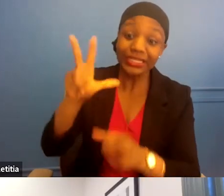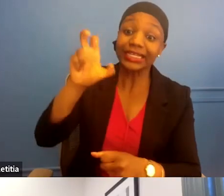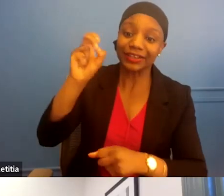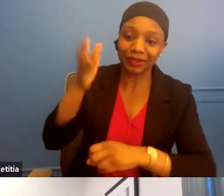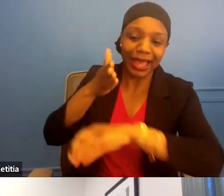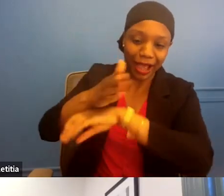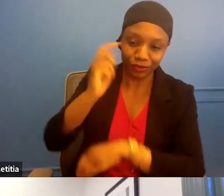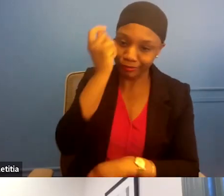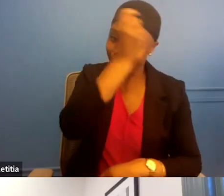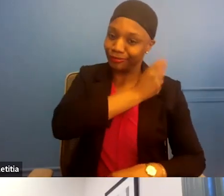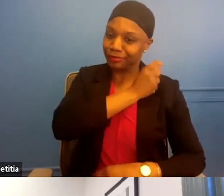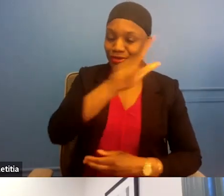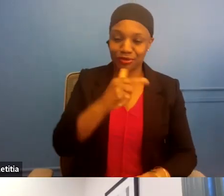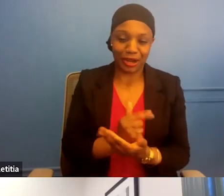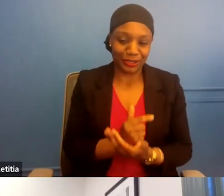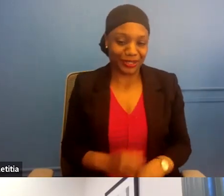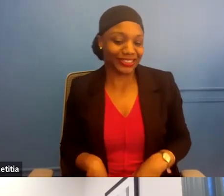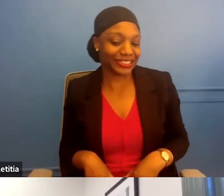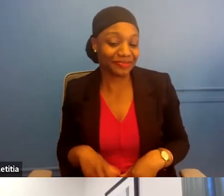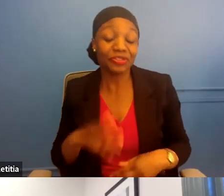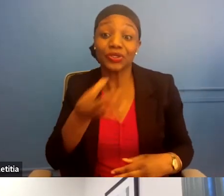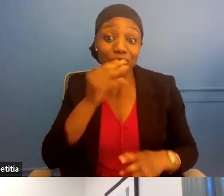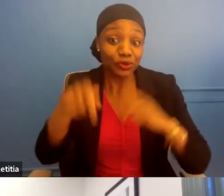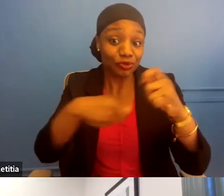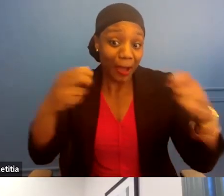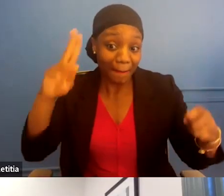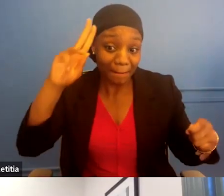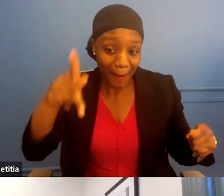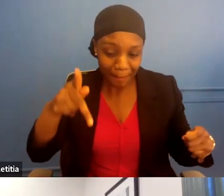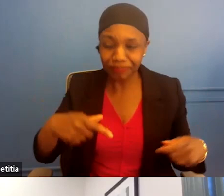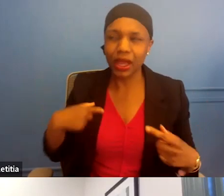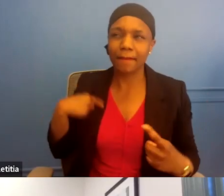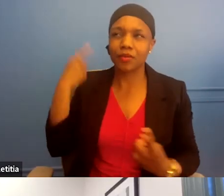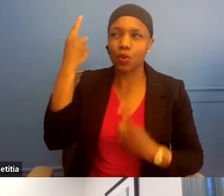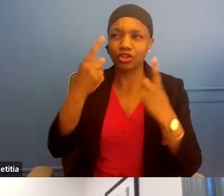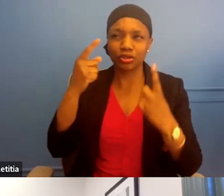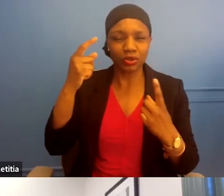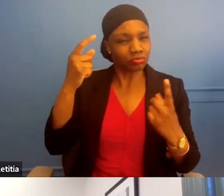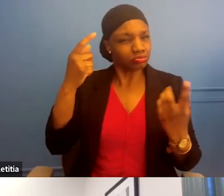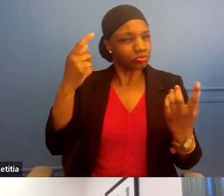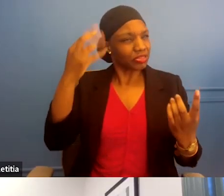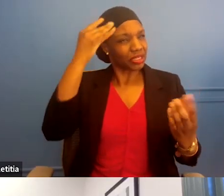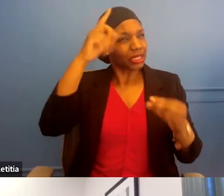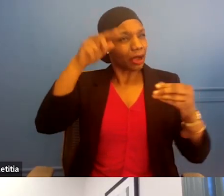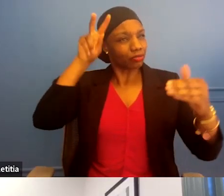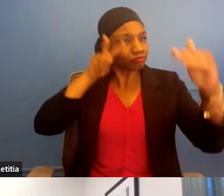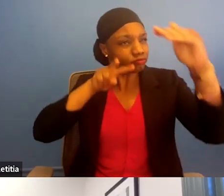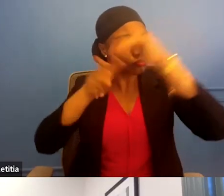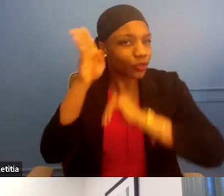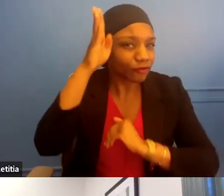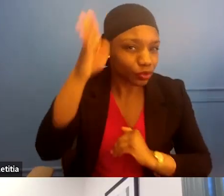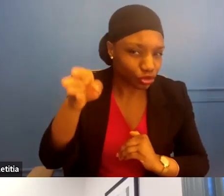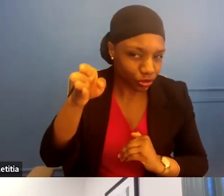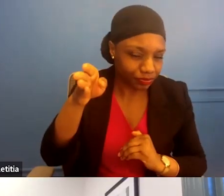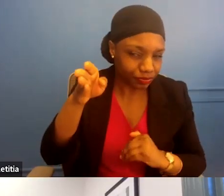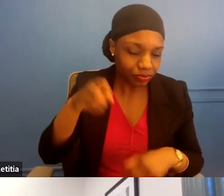As we get ready to wrap up, I'm wondering whether, you know, we are thinking about the future of the college, and we're in a period